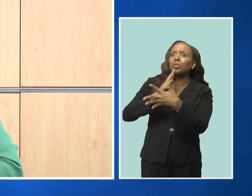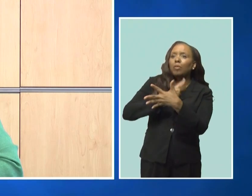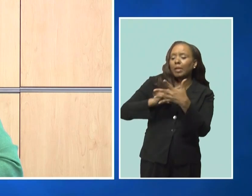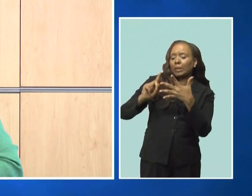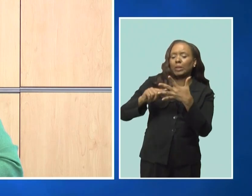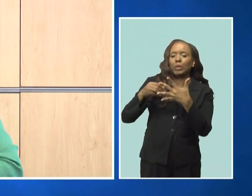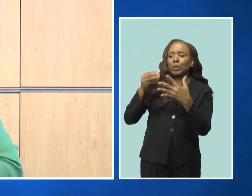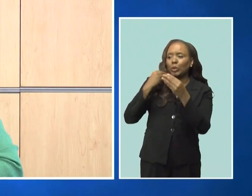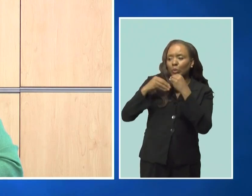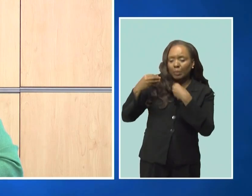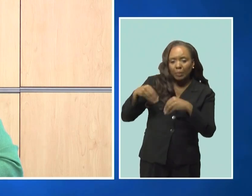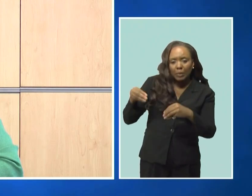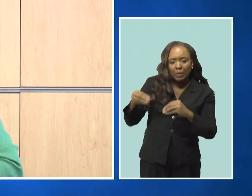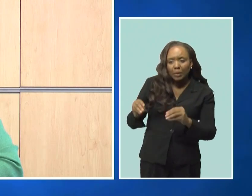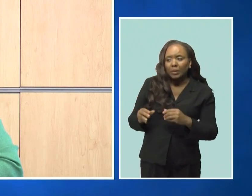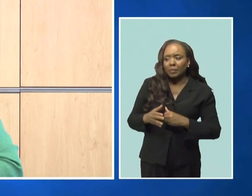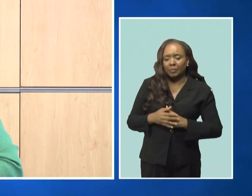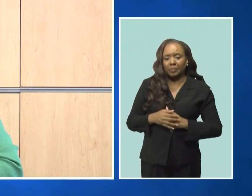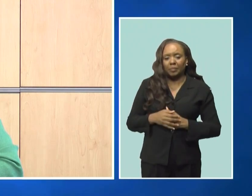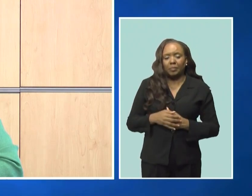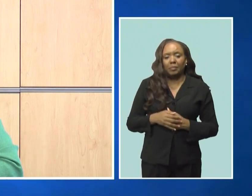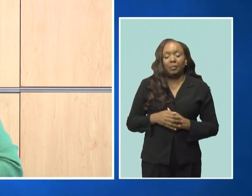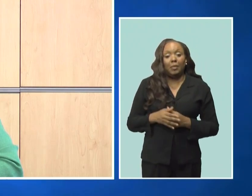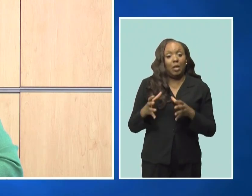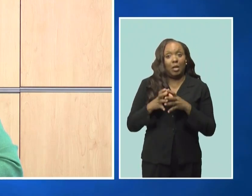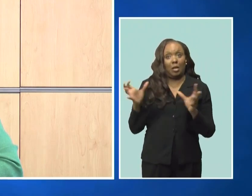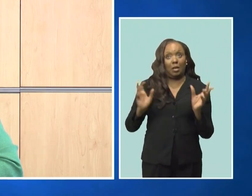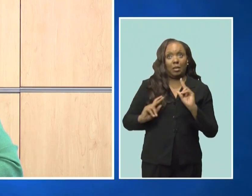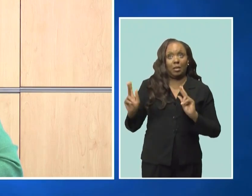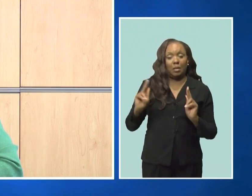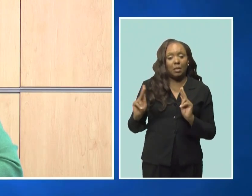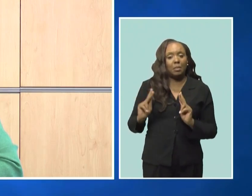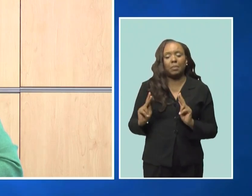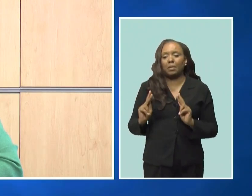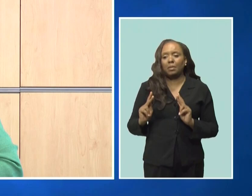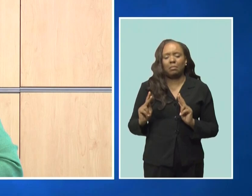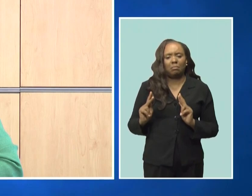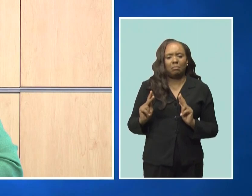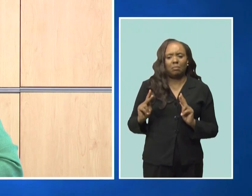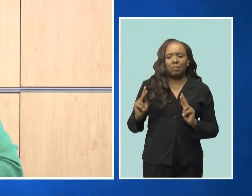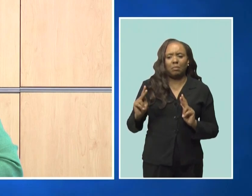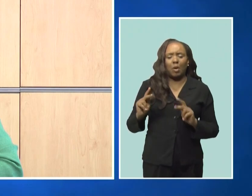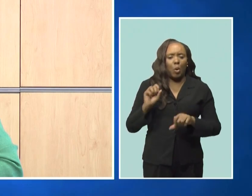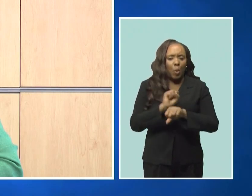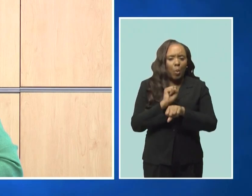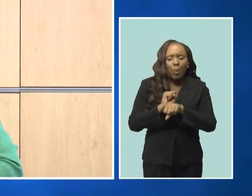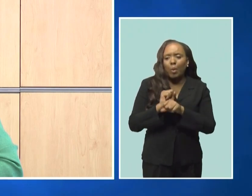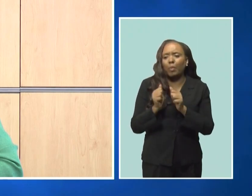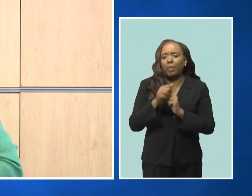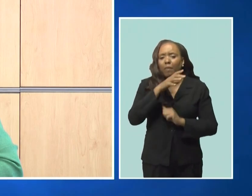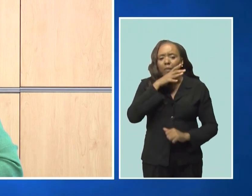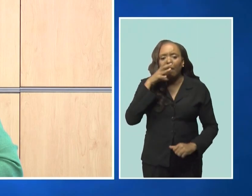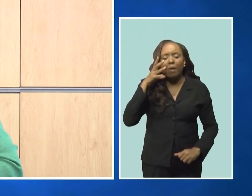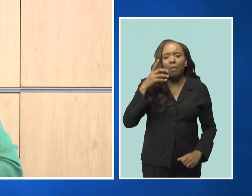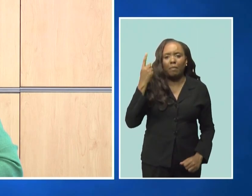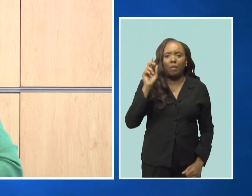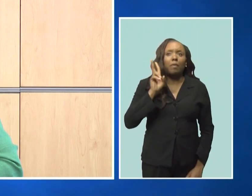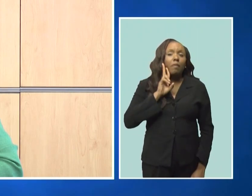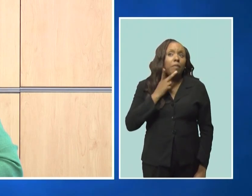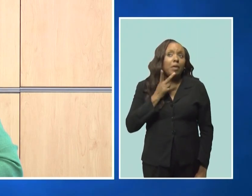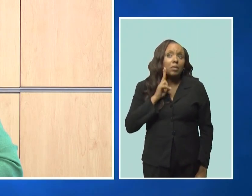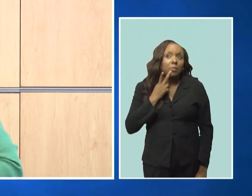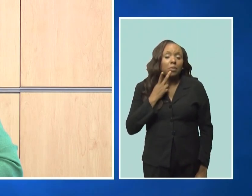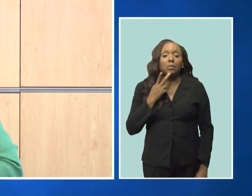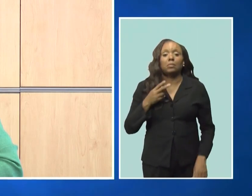supermarkets. You've had a number that are into farming, and they have been doing vegetable production,